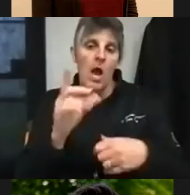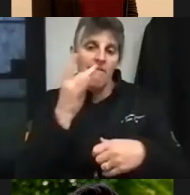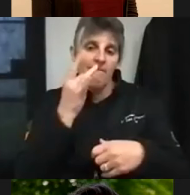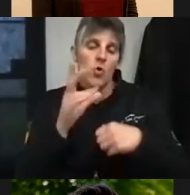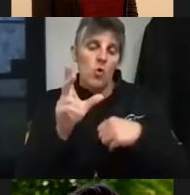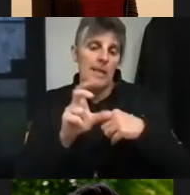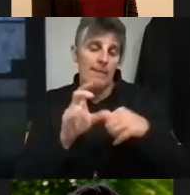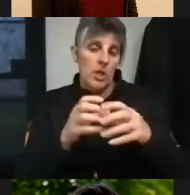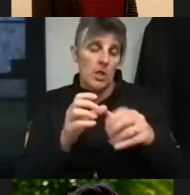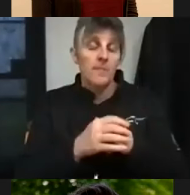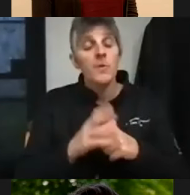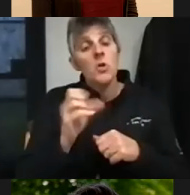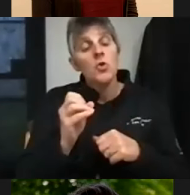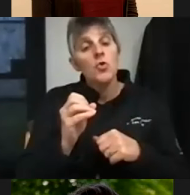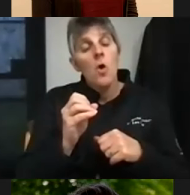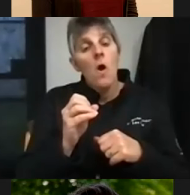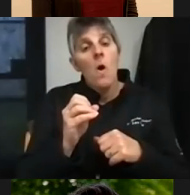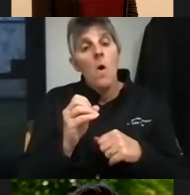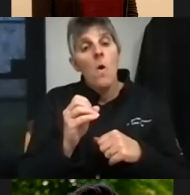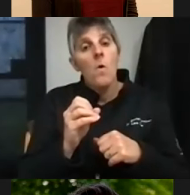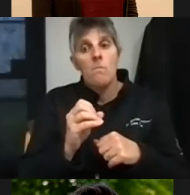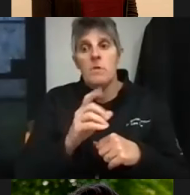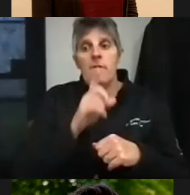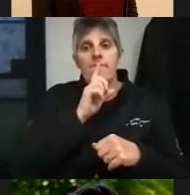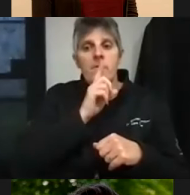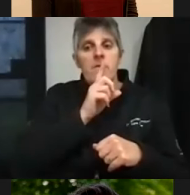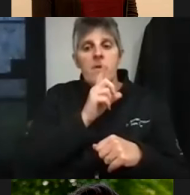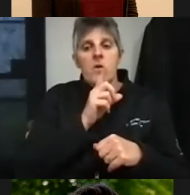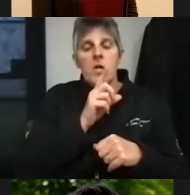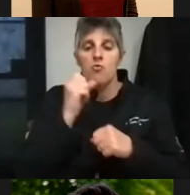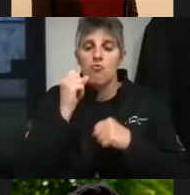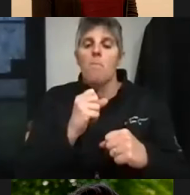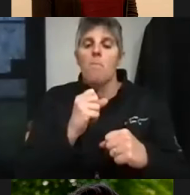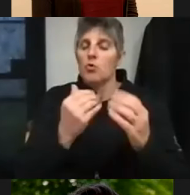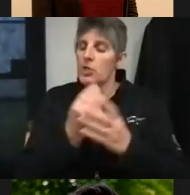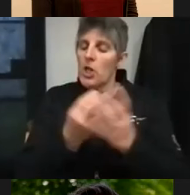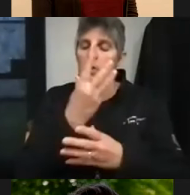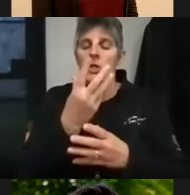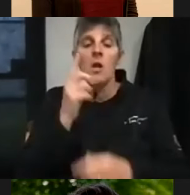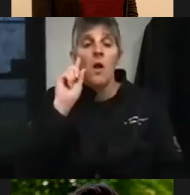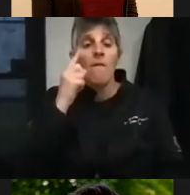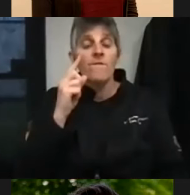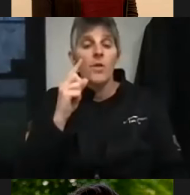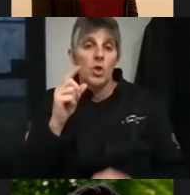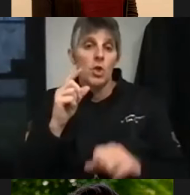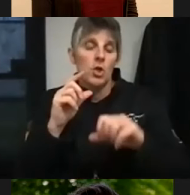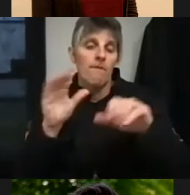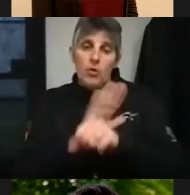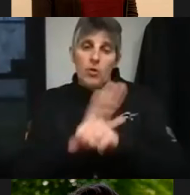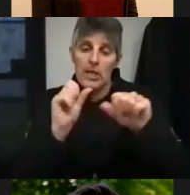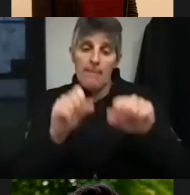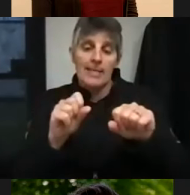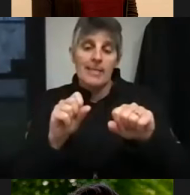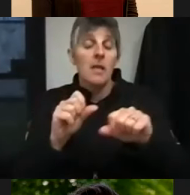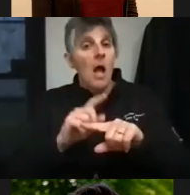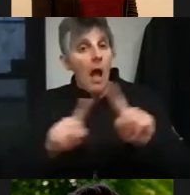cells. So be very, very robust regeneration for full capacity regeneration. However,